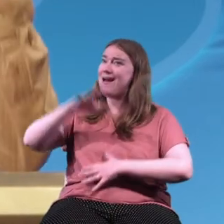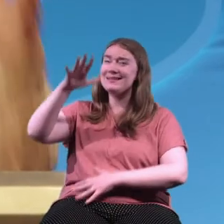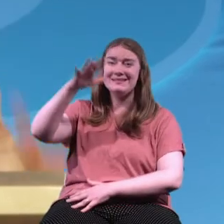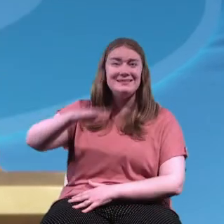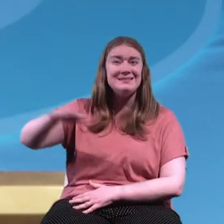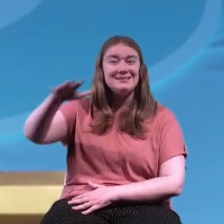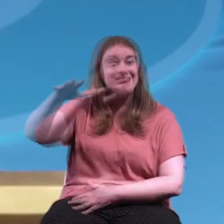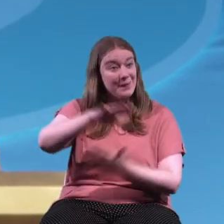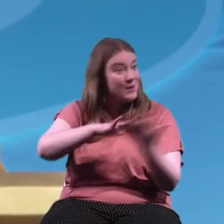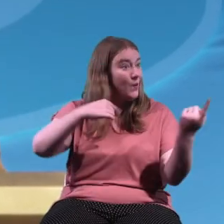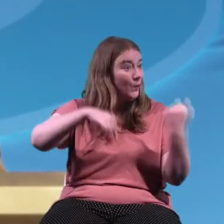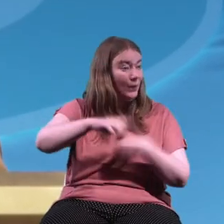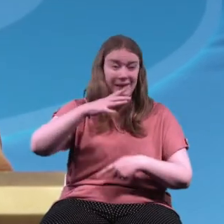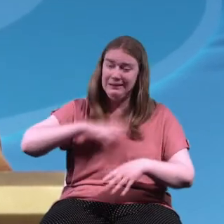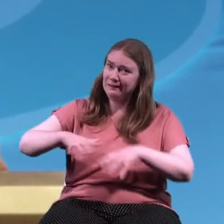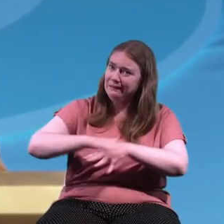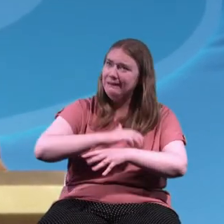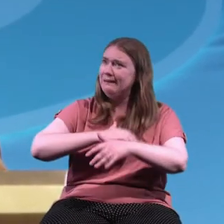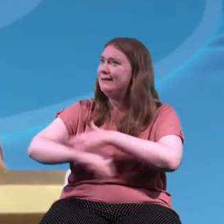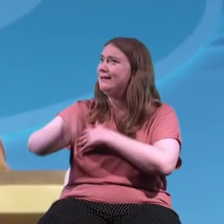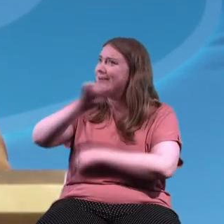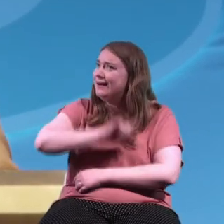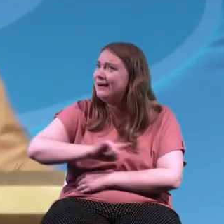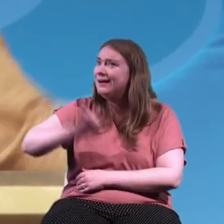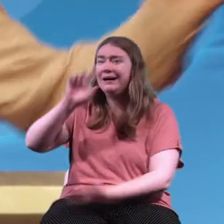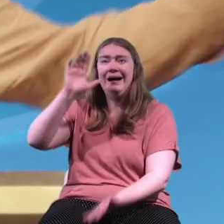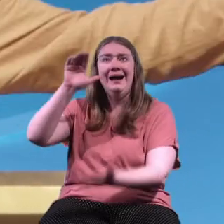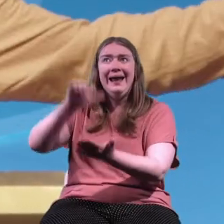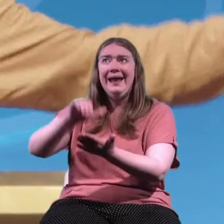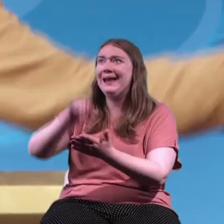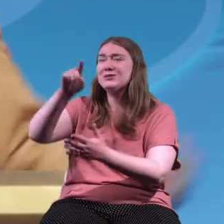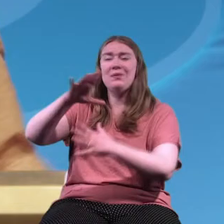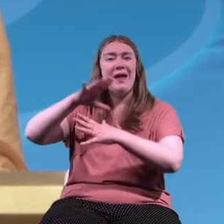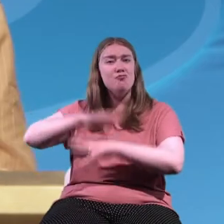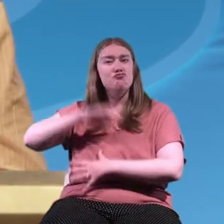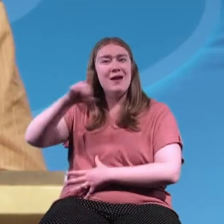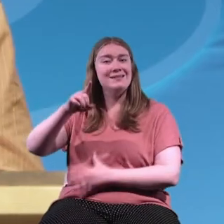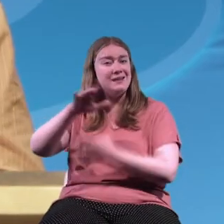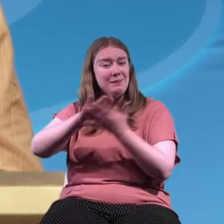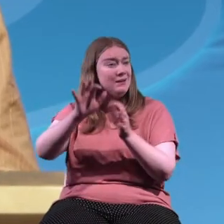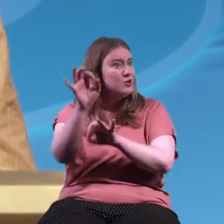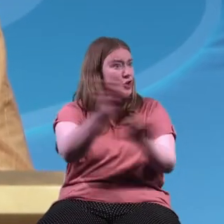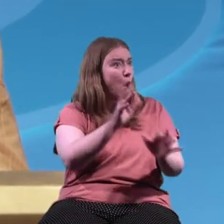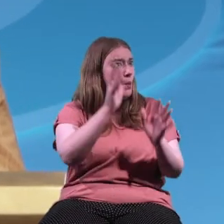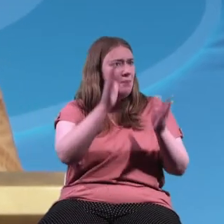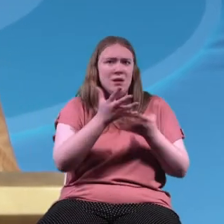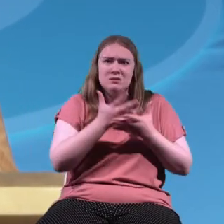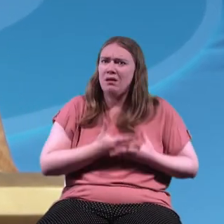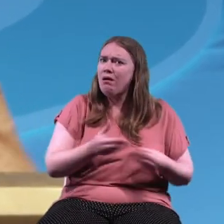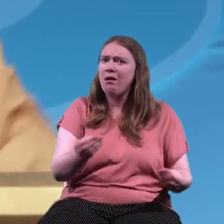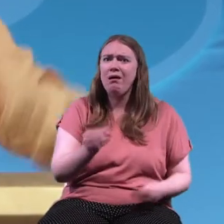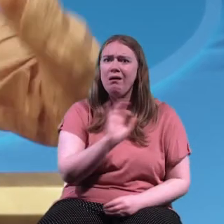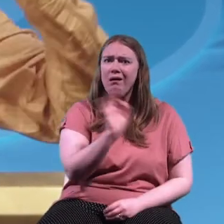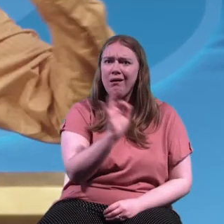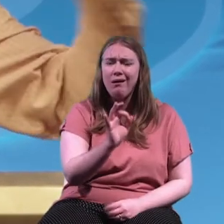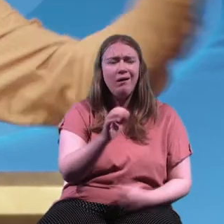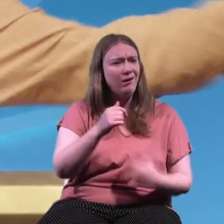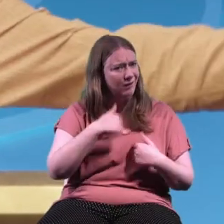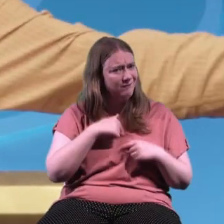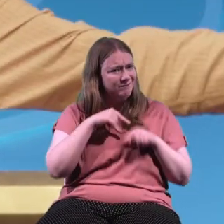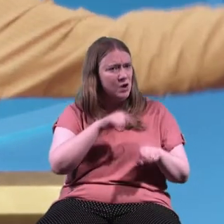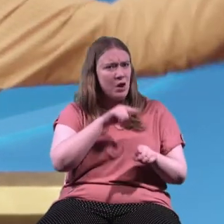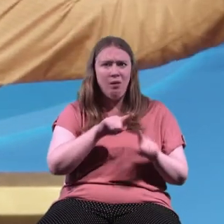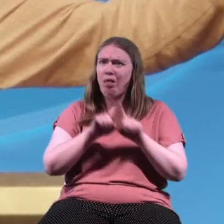rest so that no one will perish by following their example of disobedience. There is